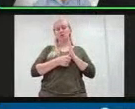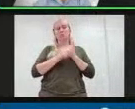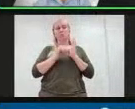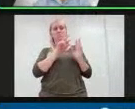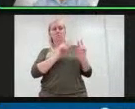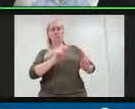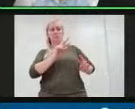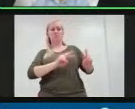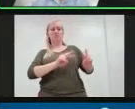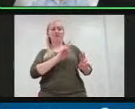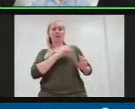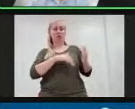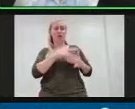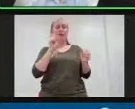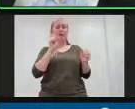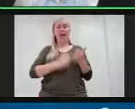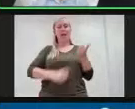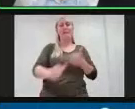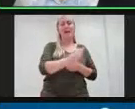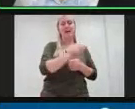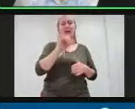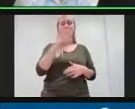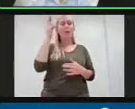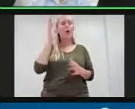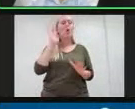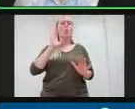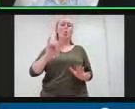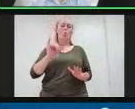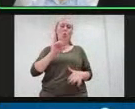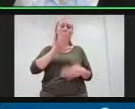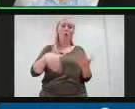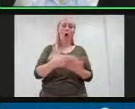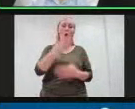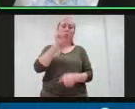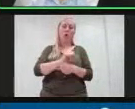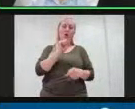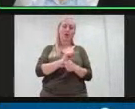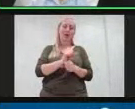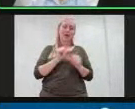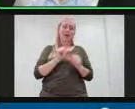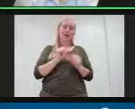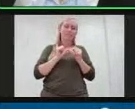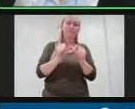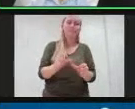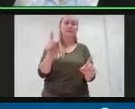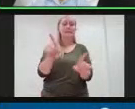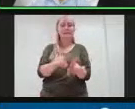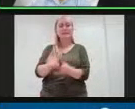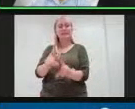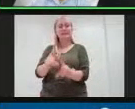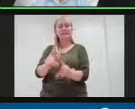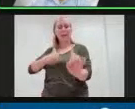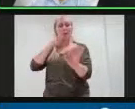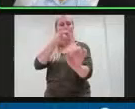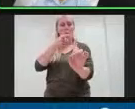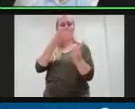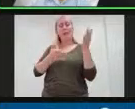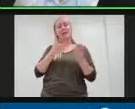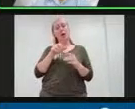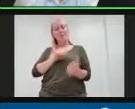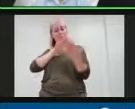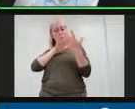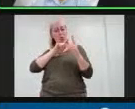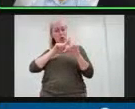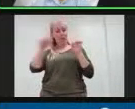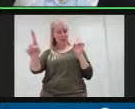get past that and then realize that we're all working for the same, we are pushing in the same direction. We may have a different approach, doesn't